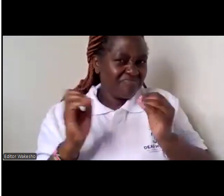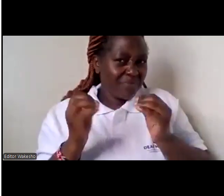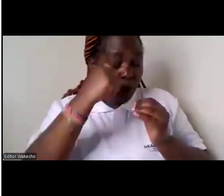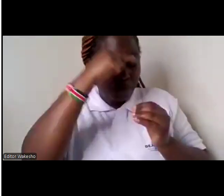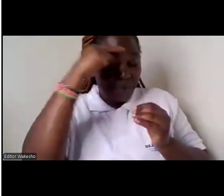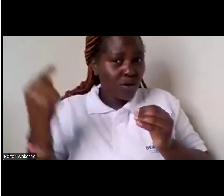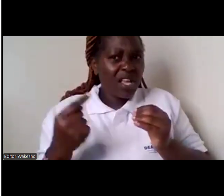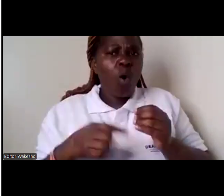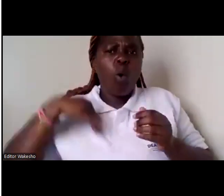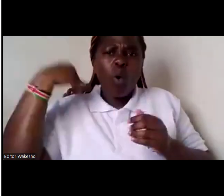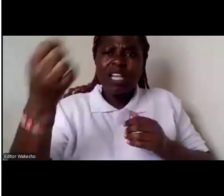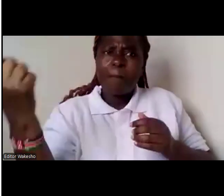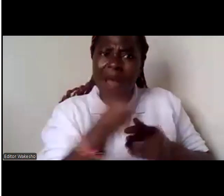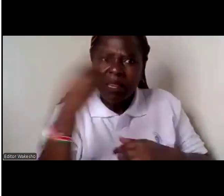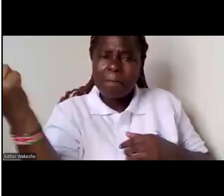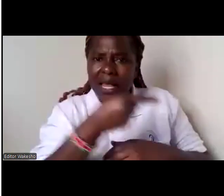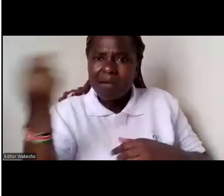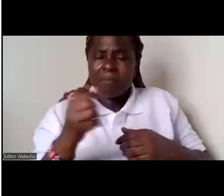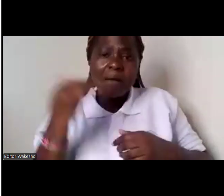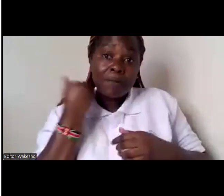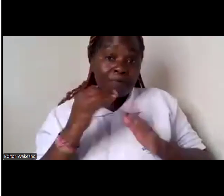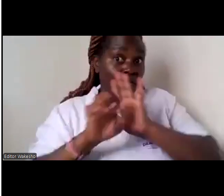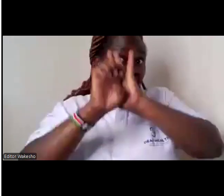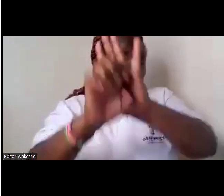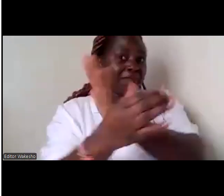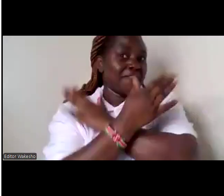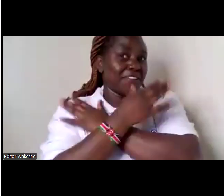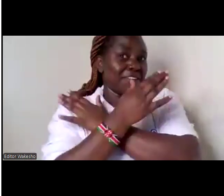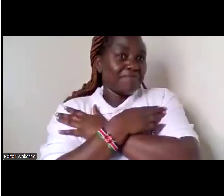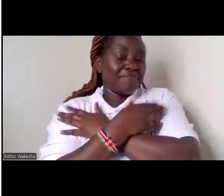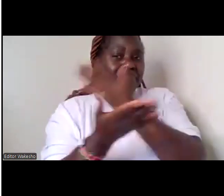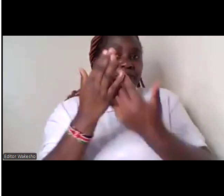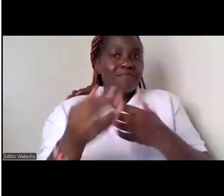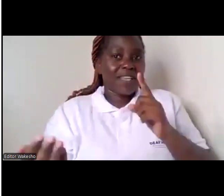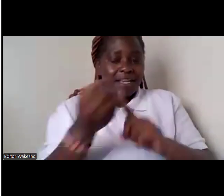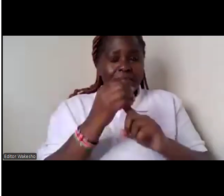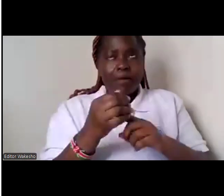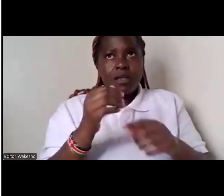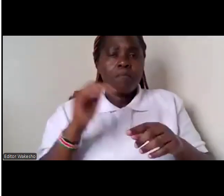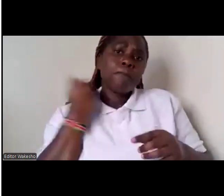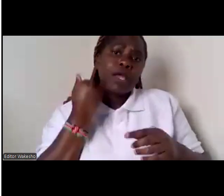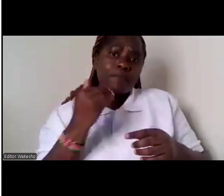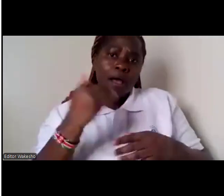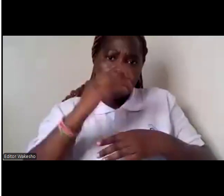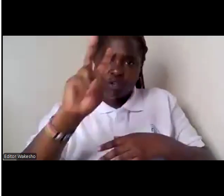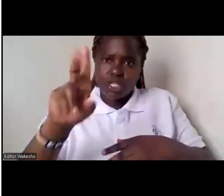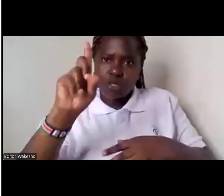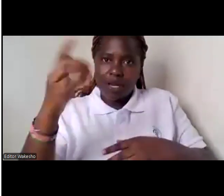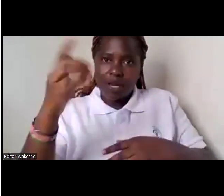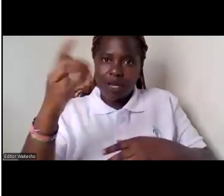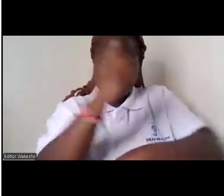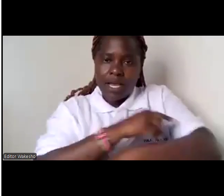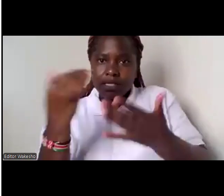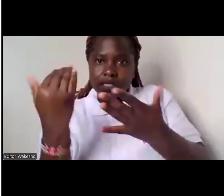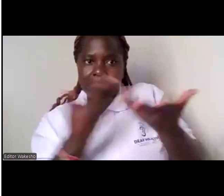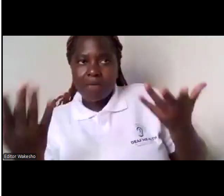cycle is the same. So I'll give you an example. Your friend might get their periods after every 21 days. Some people get even